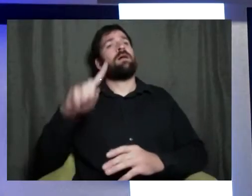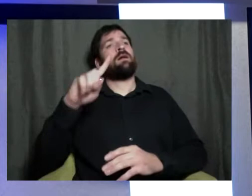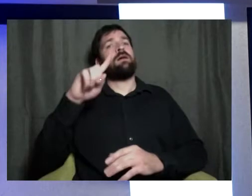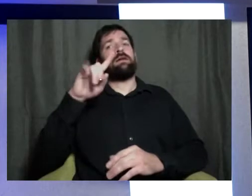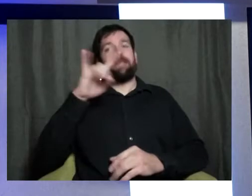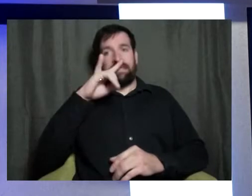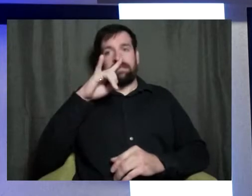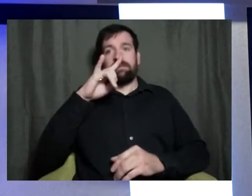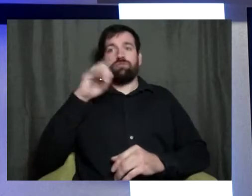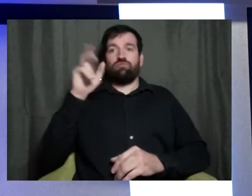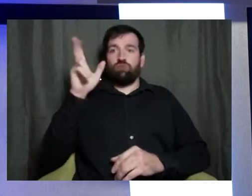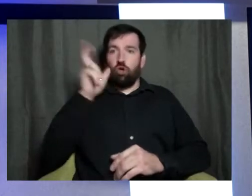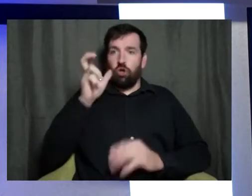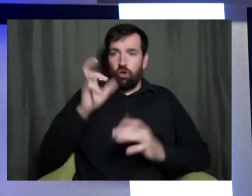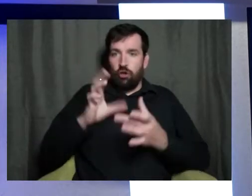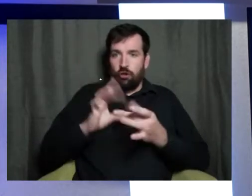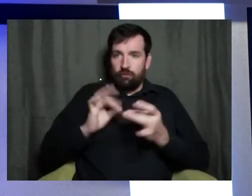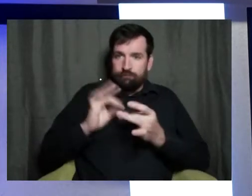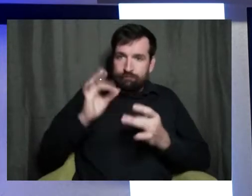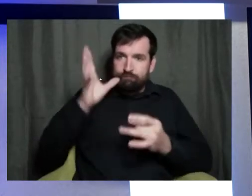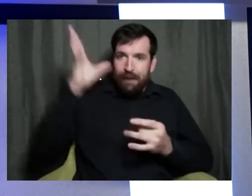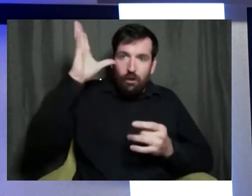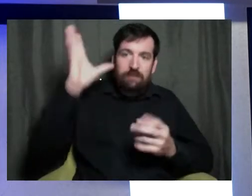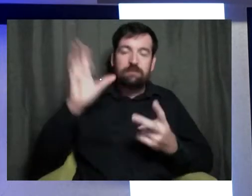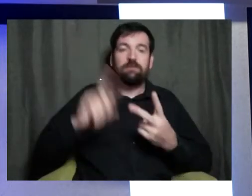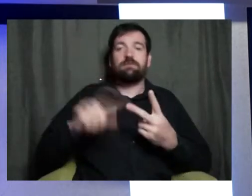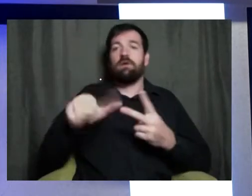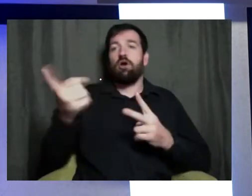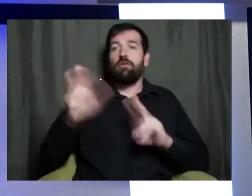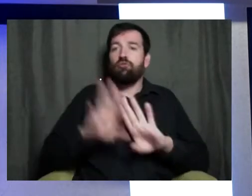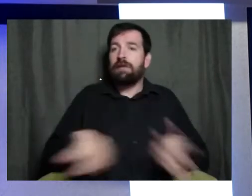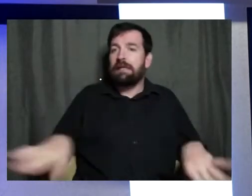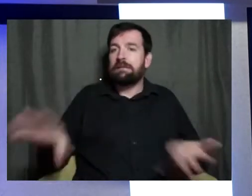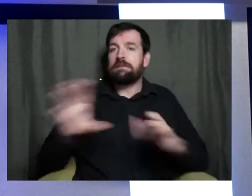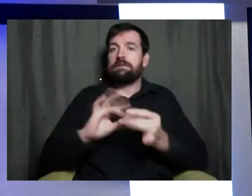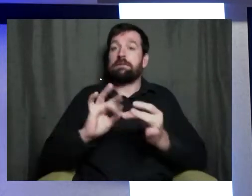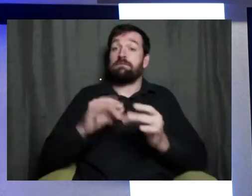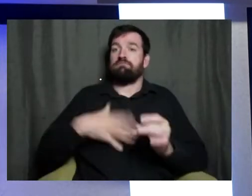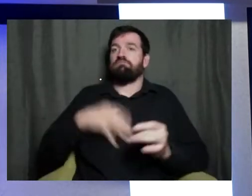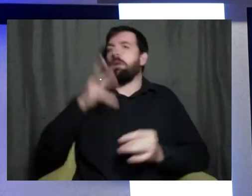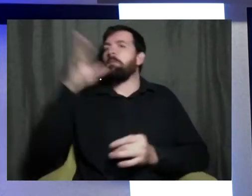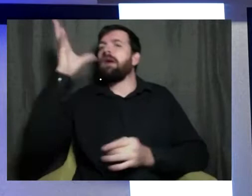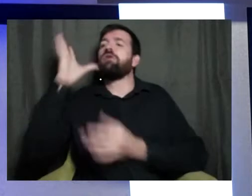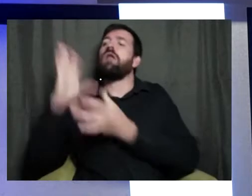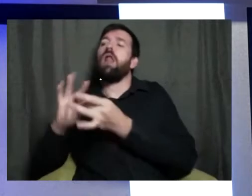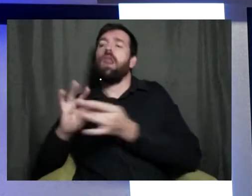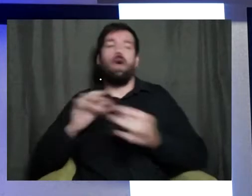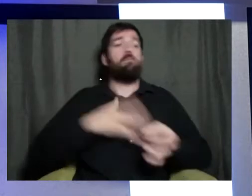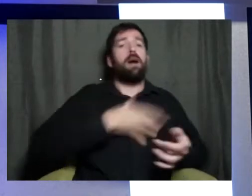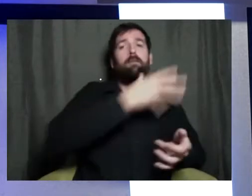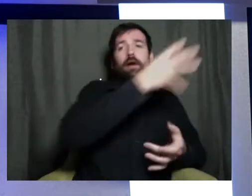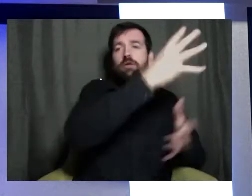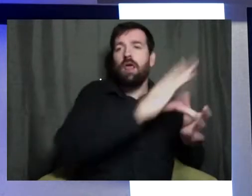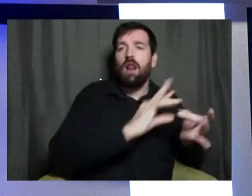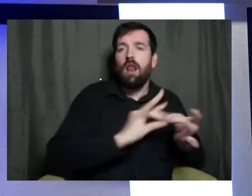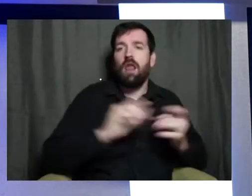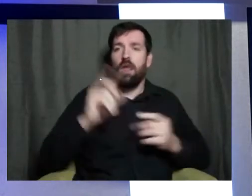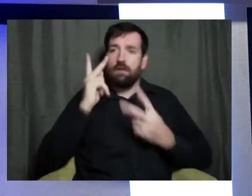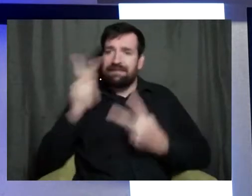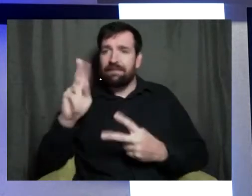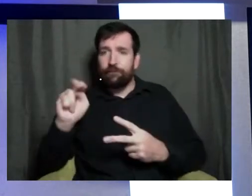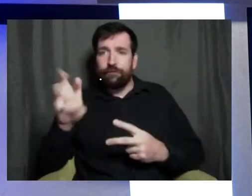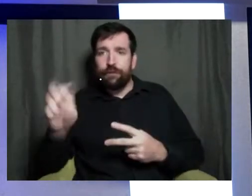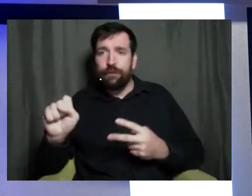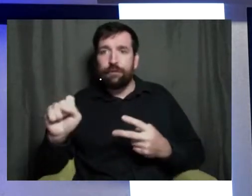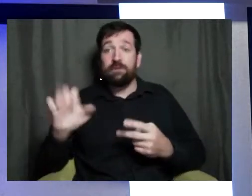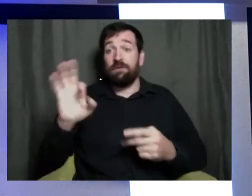parents, teachers, kids at school, the playground. My parents say this, your parents say that, and then they hear it on the news. And so the flu shot,